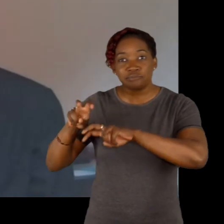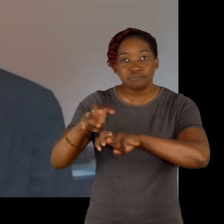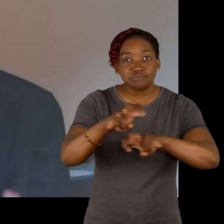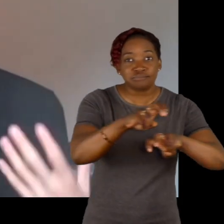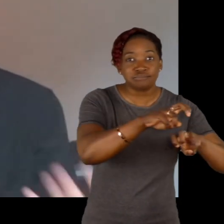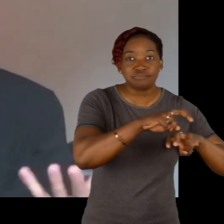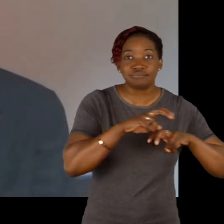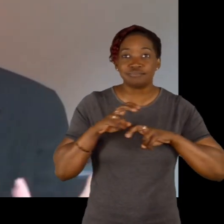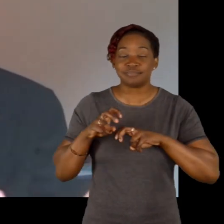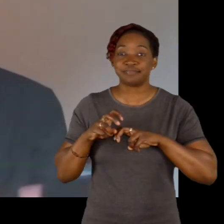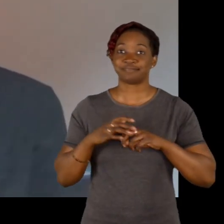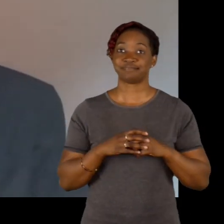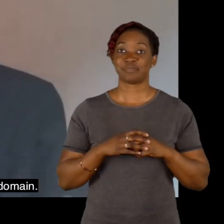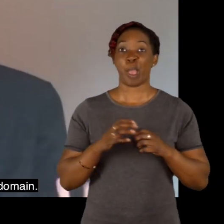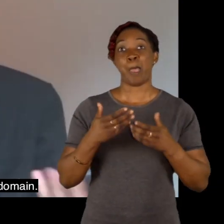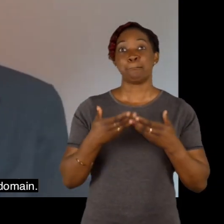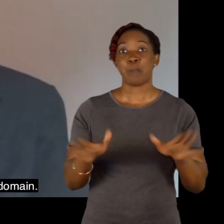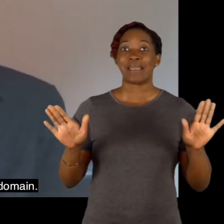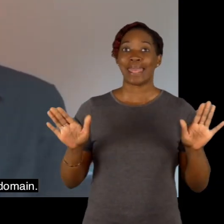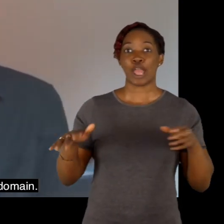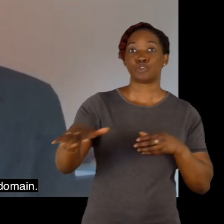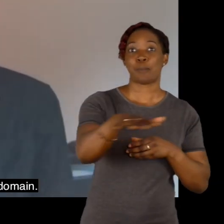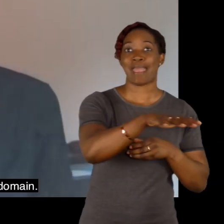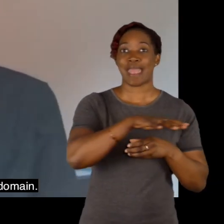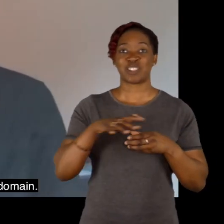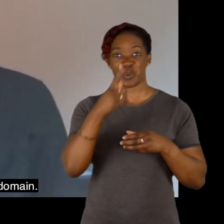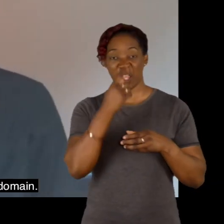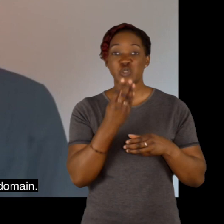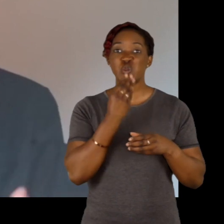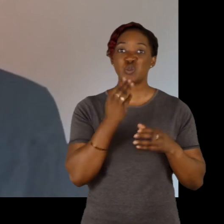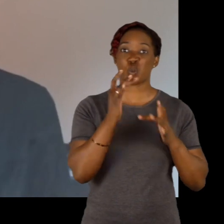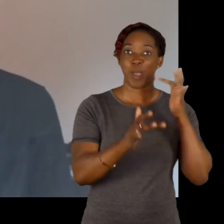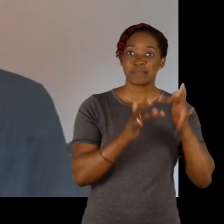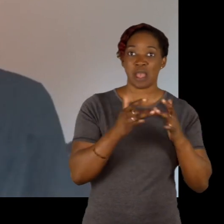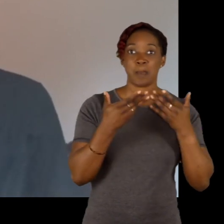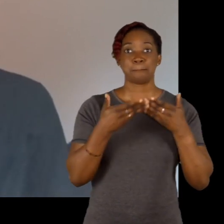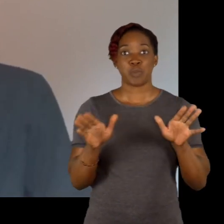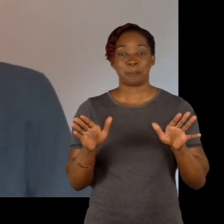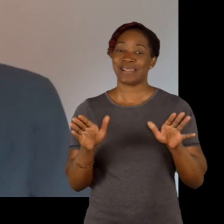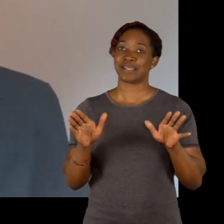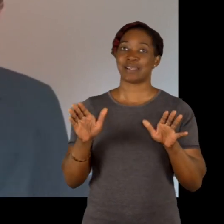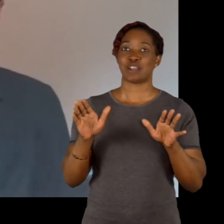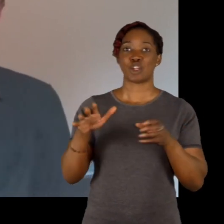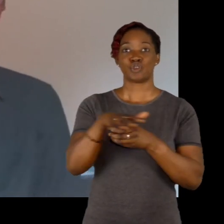go searching in the Creative Commons, which is also known as the public domain. You can use websites like